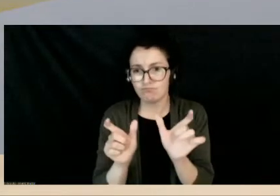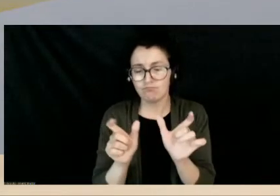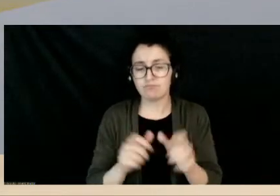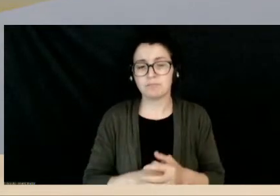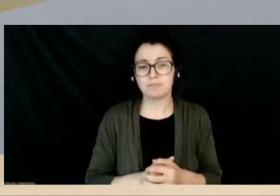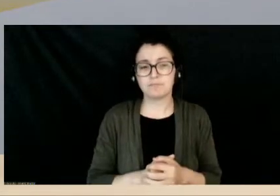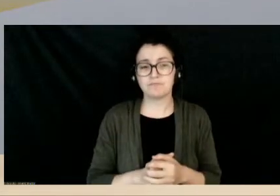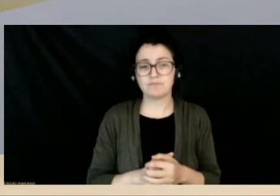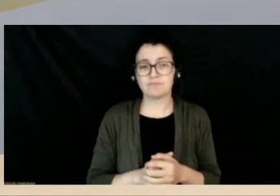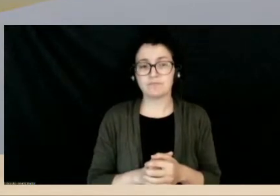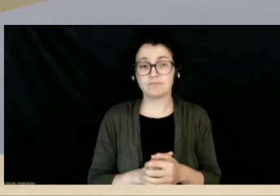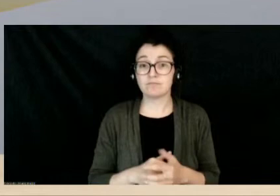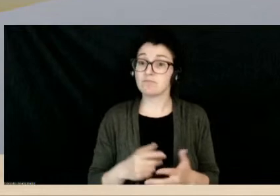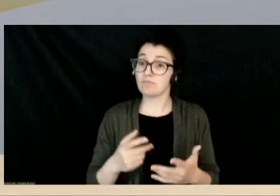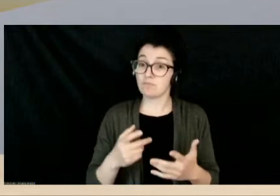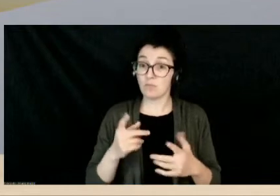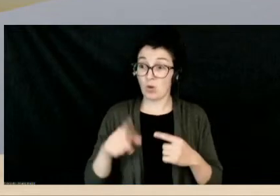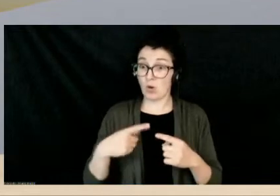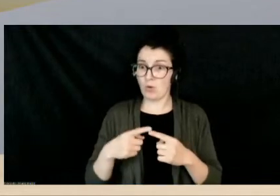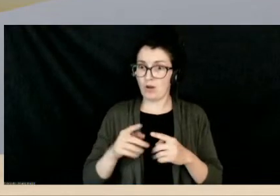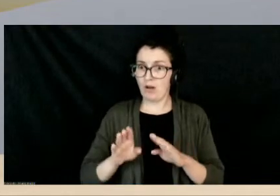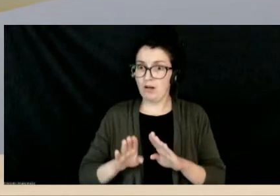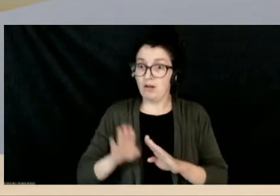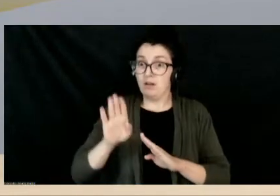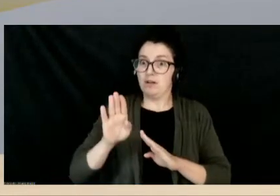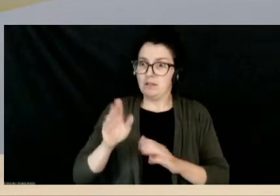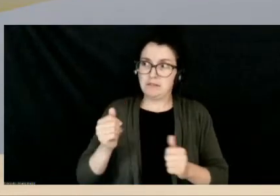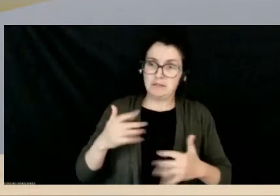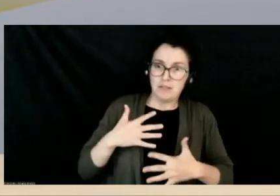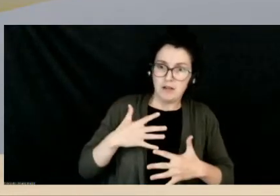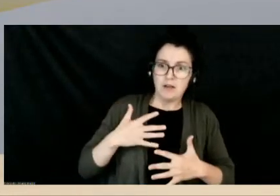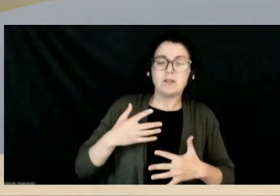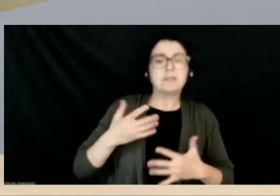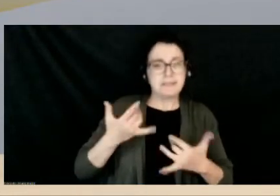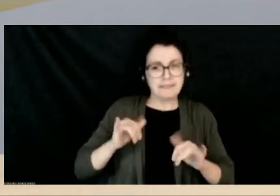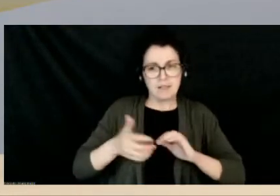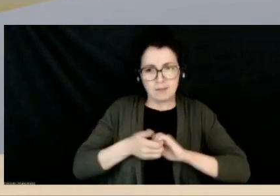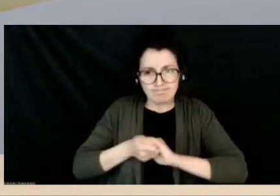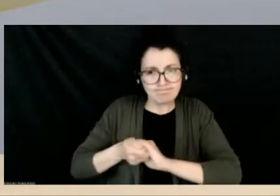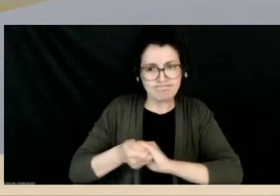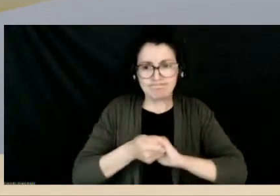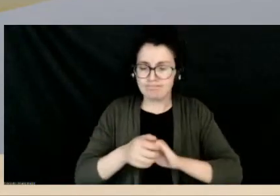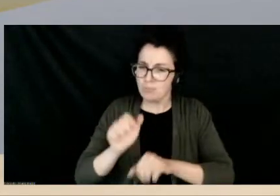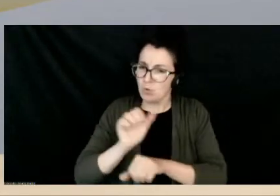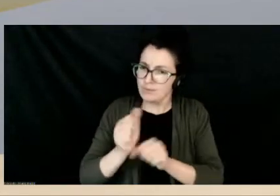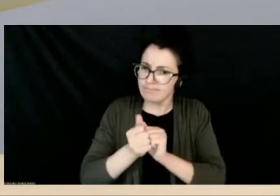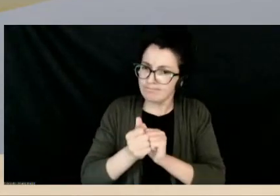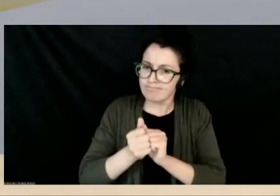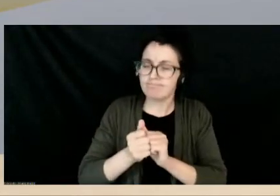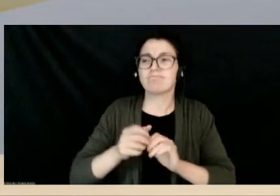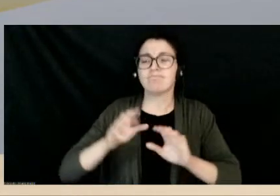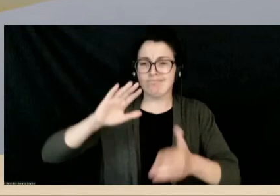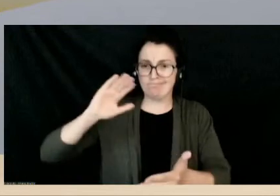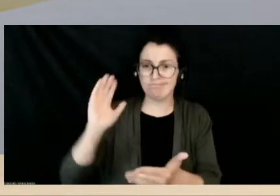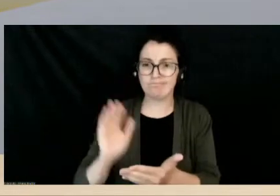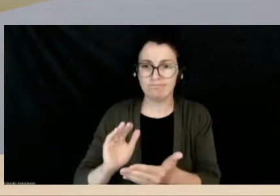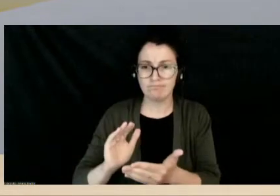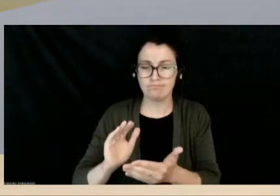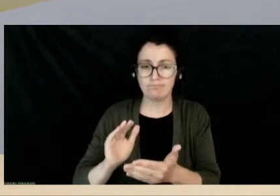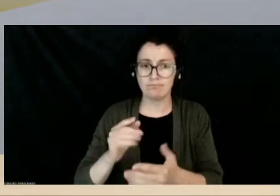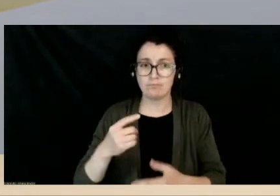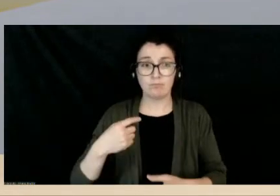through the times when we were scared and threatened by the virus. We are grateful that we have acted quickly and decisively